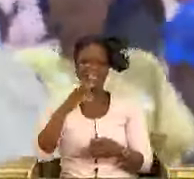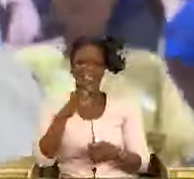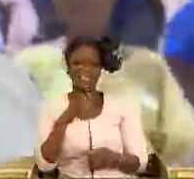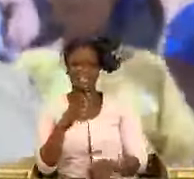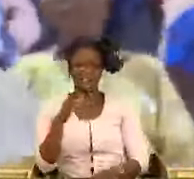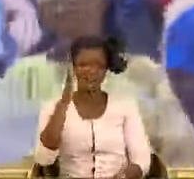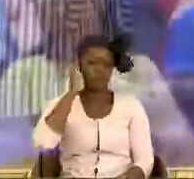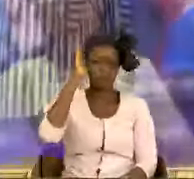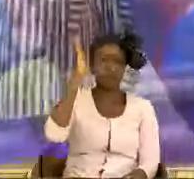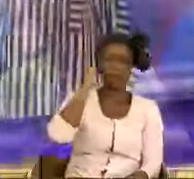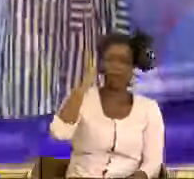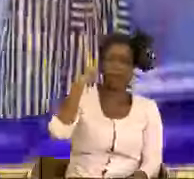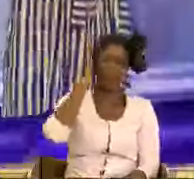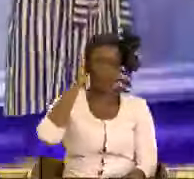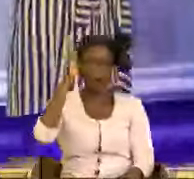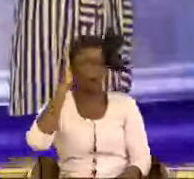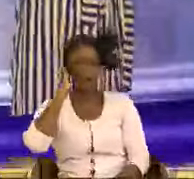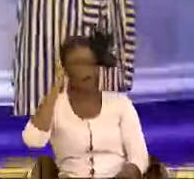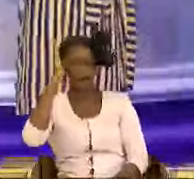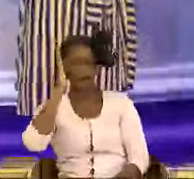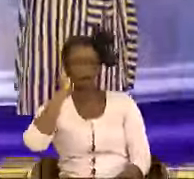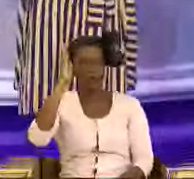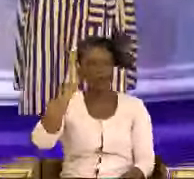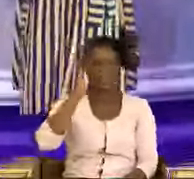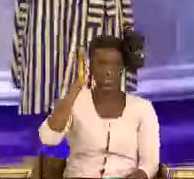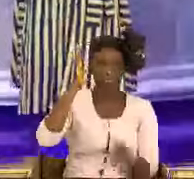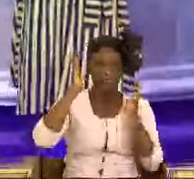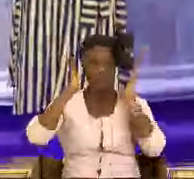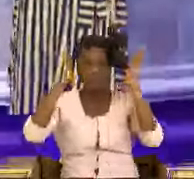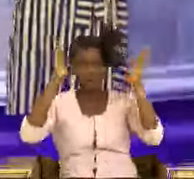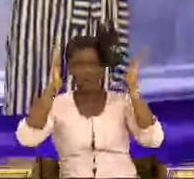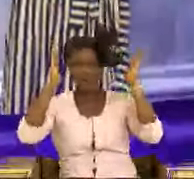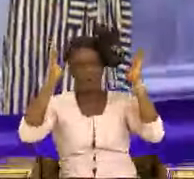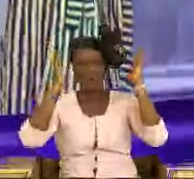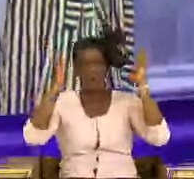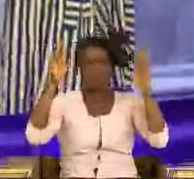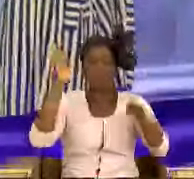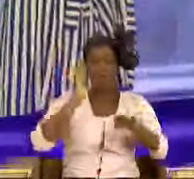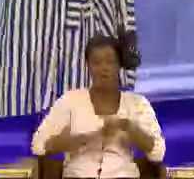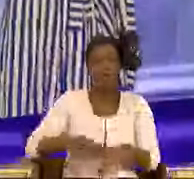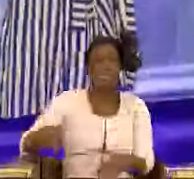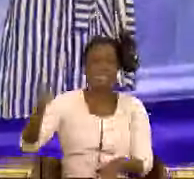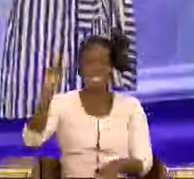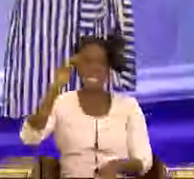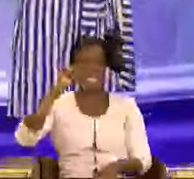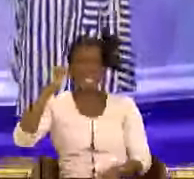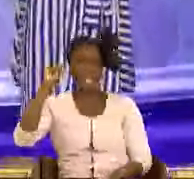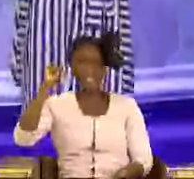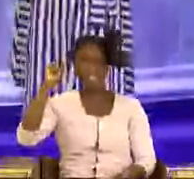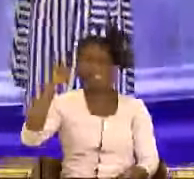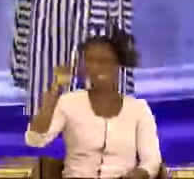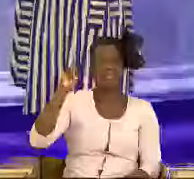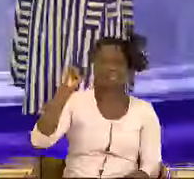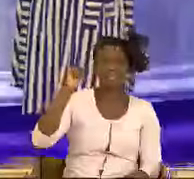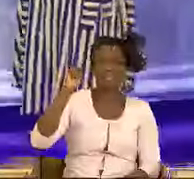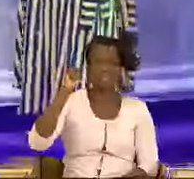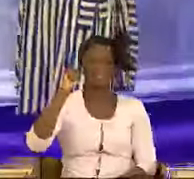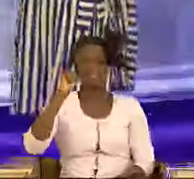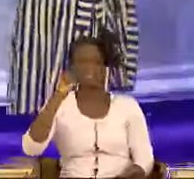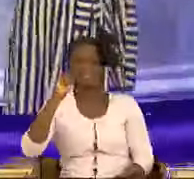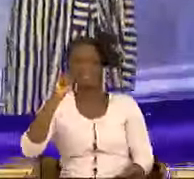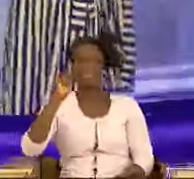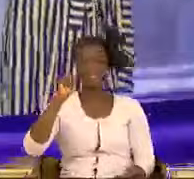Focus he's done so much is the reason you are not here this morning thank you